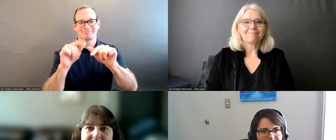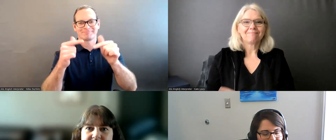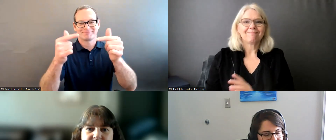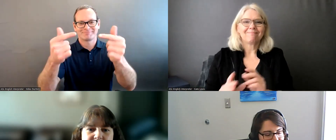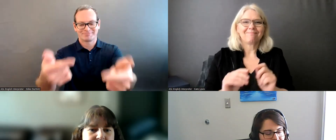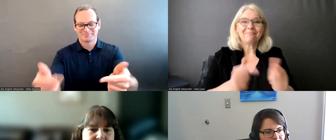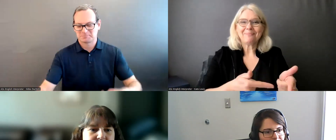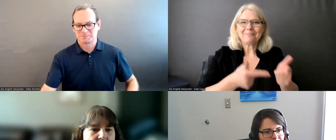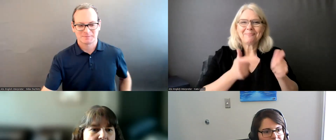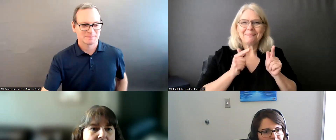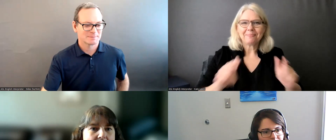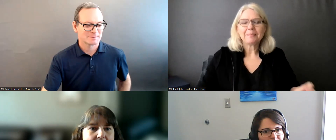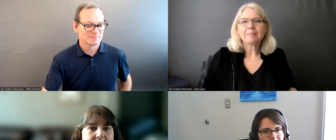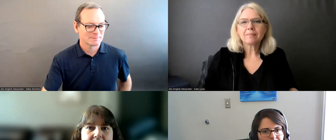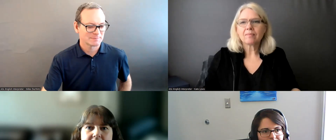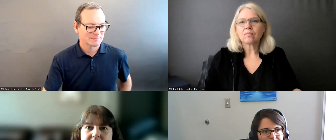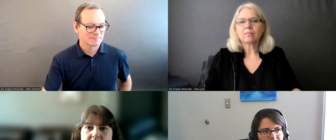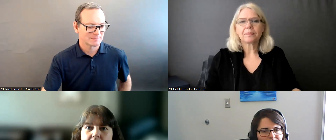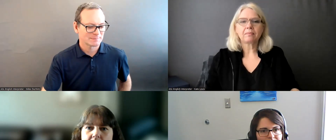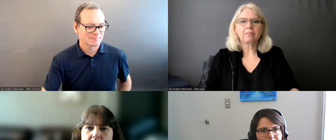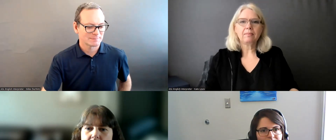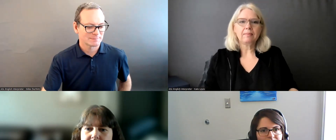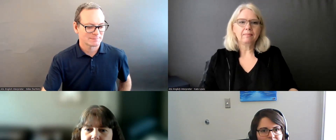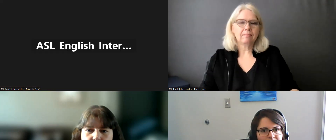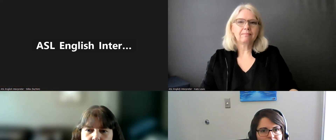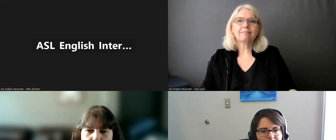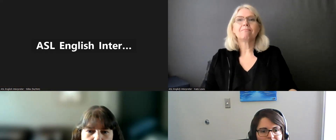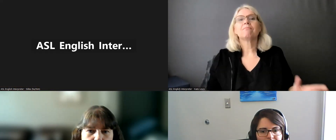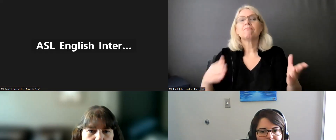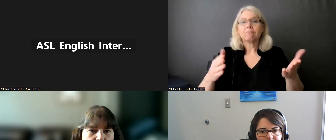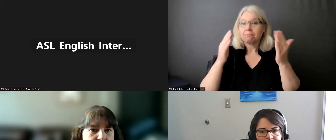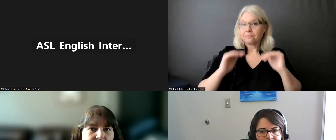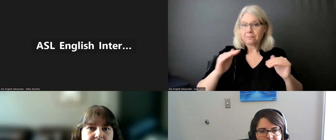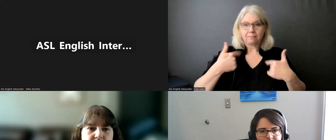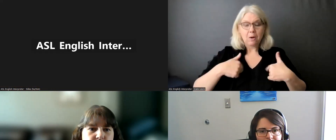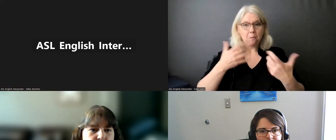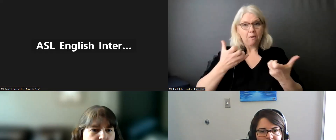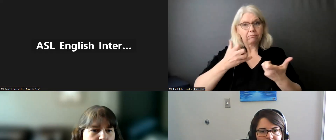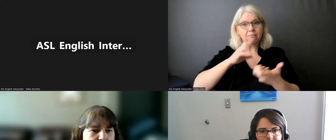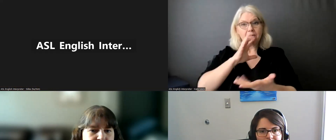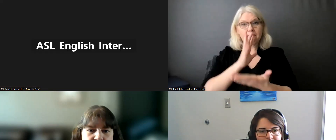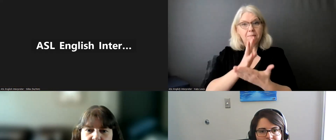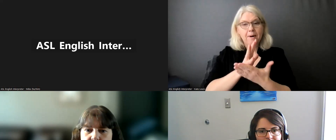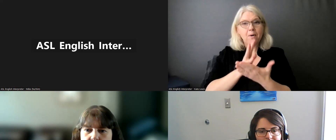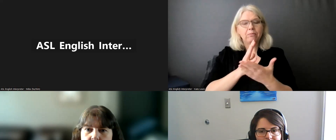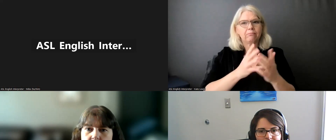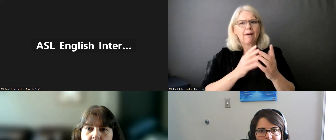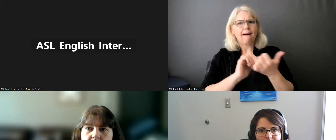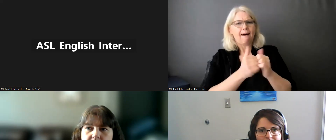capacity assessments. And I don't think I have control of